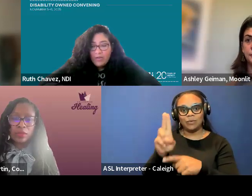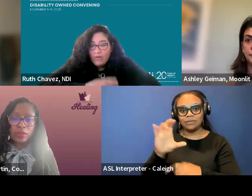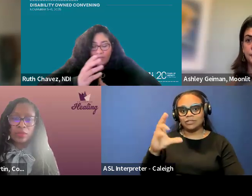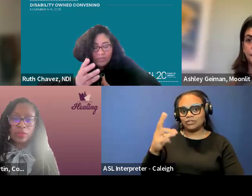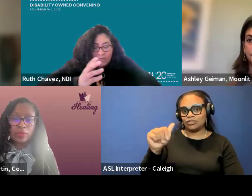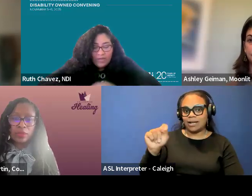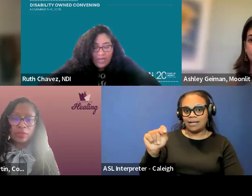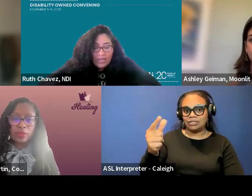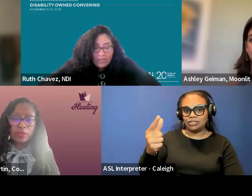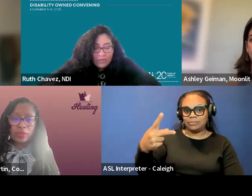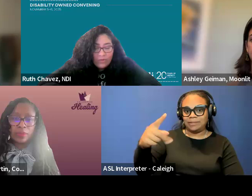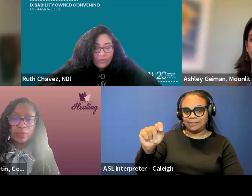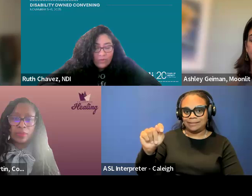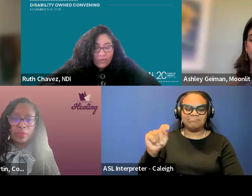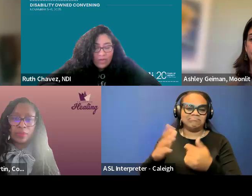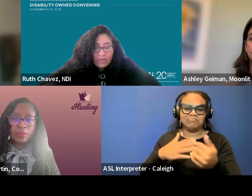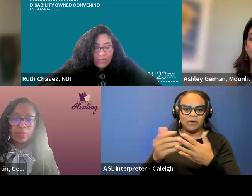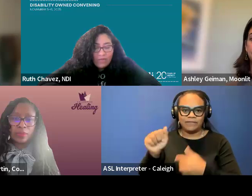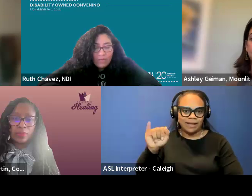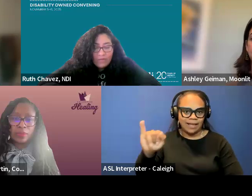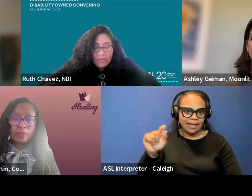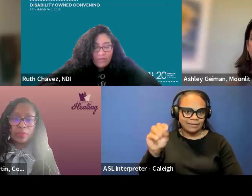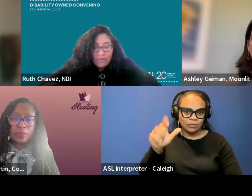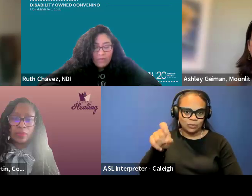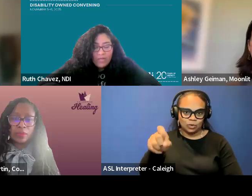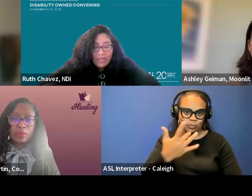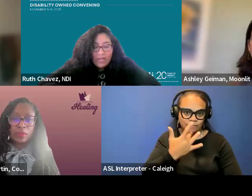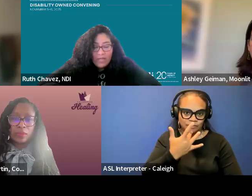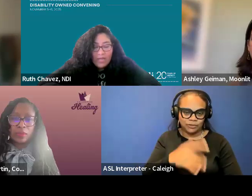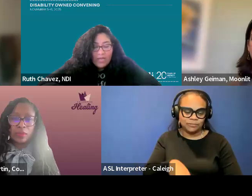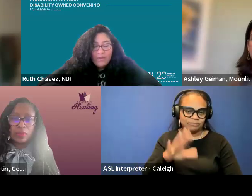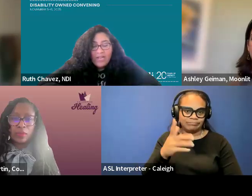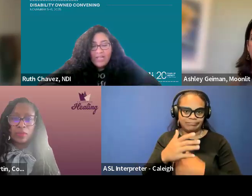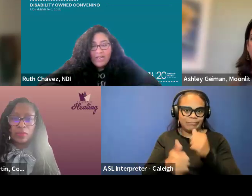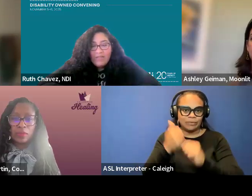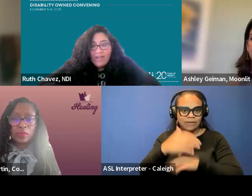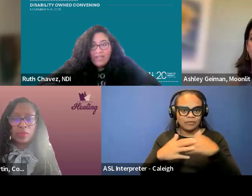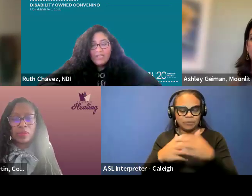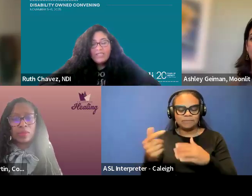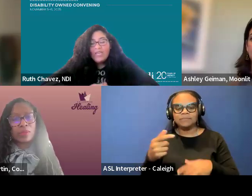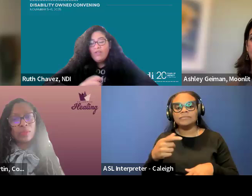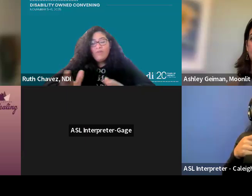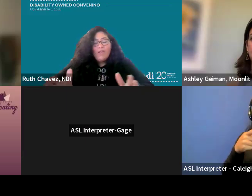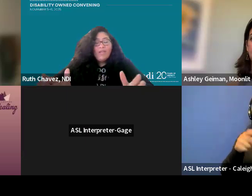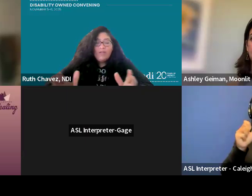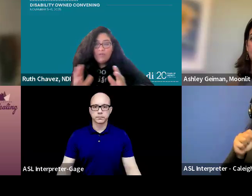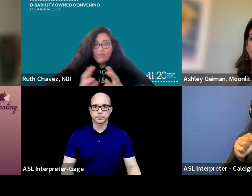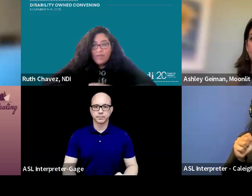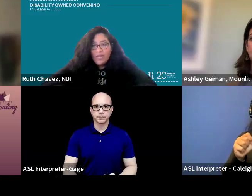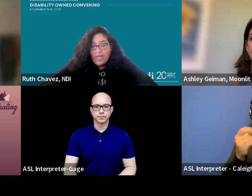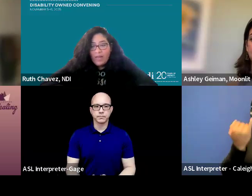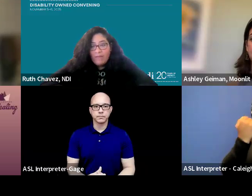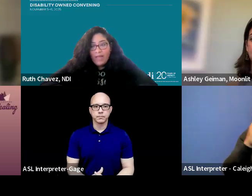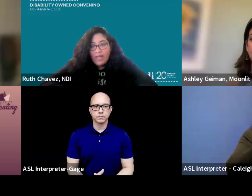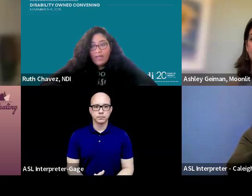ChatGPT or whichever AI tool that you feel most comfortable with And you can identify, let's say you're creating your